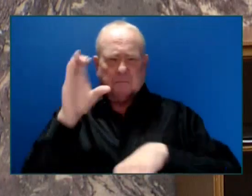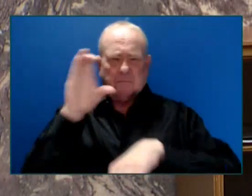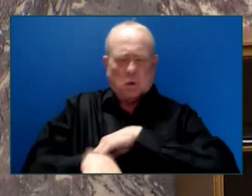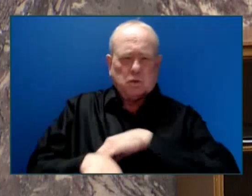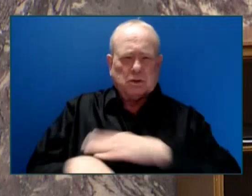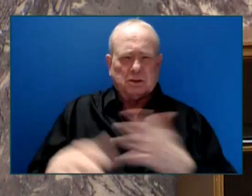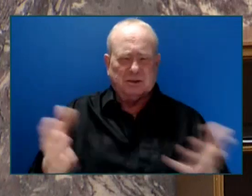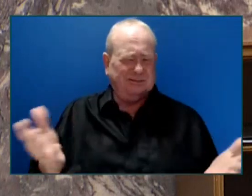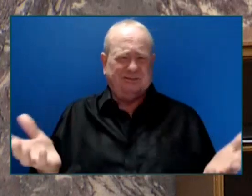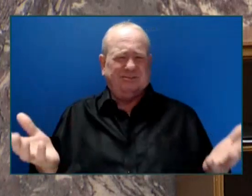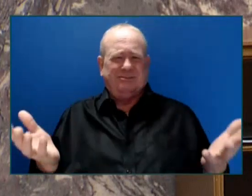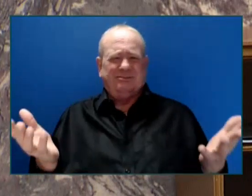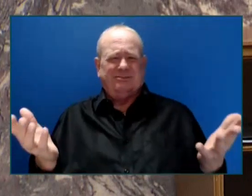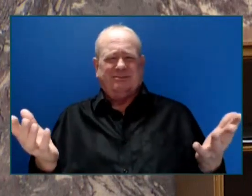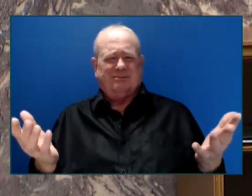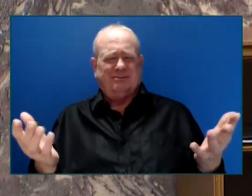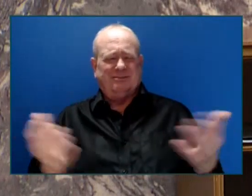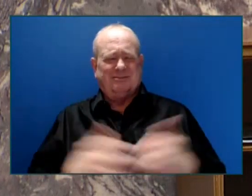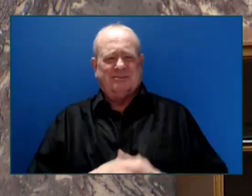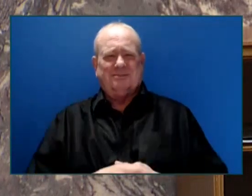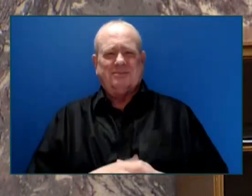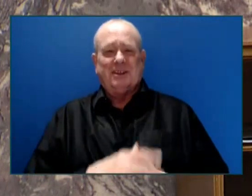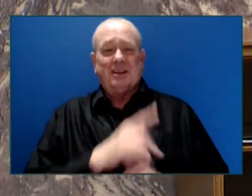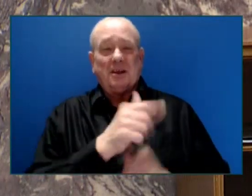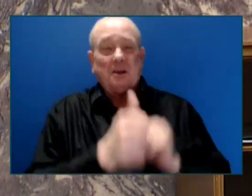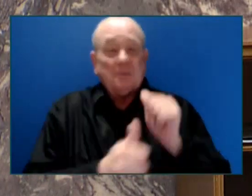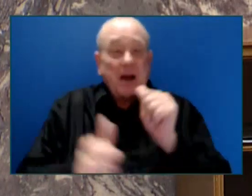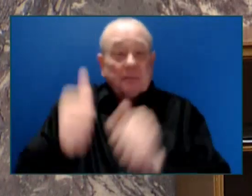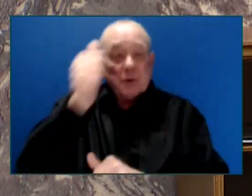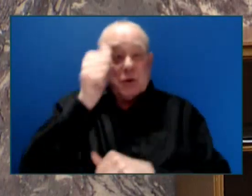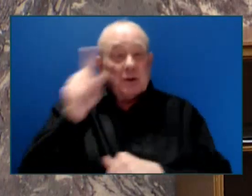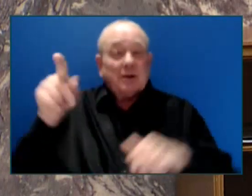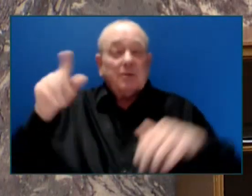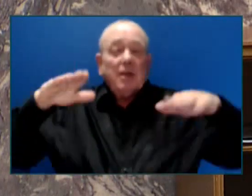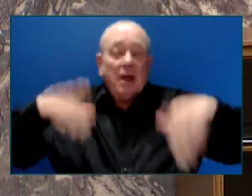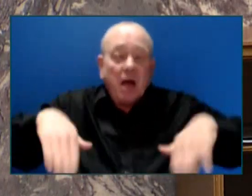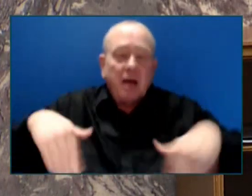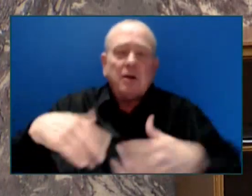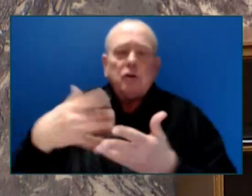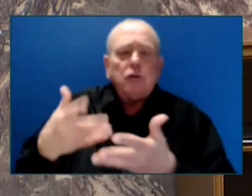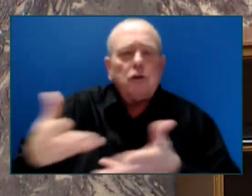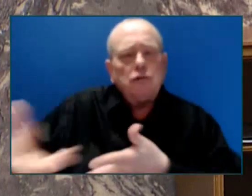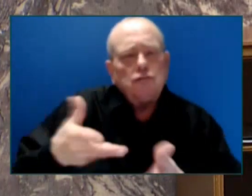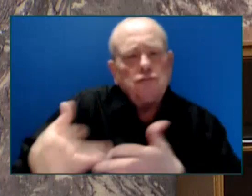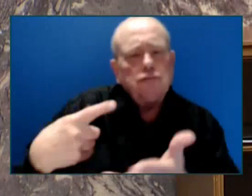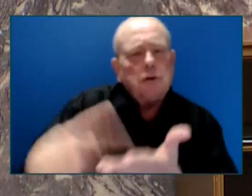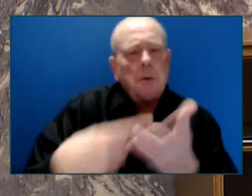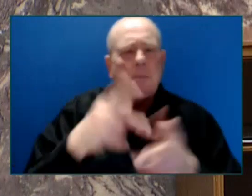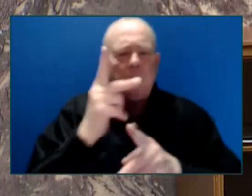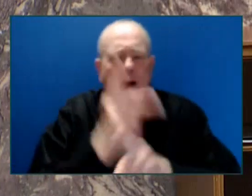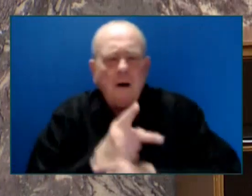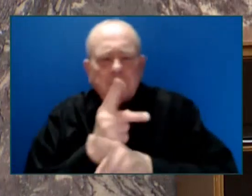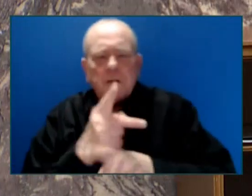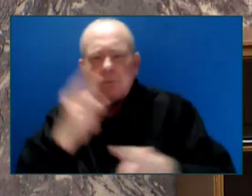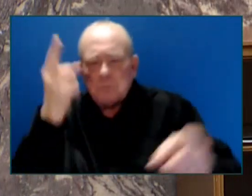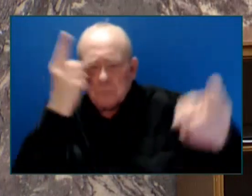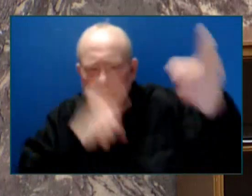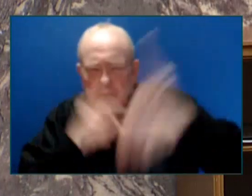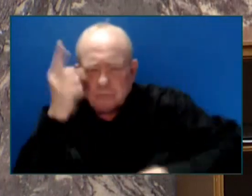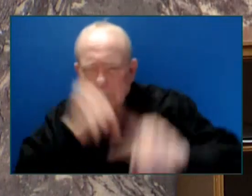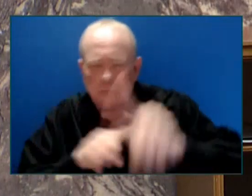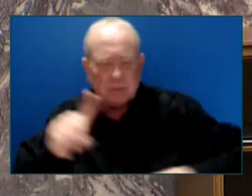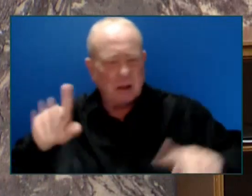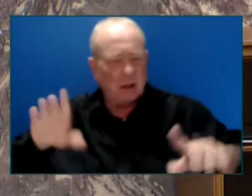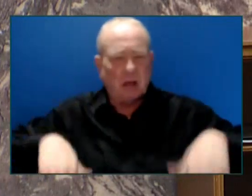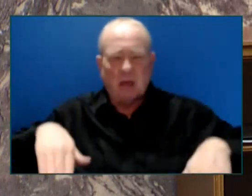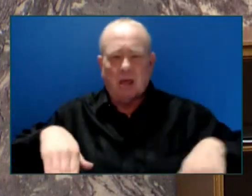This Premier has done none of those things on this back-of-envelope plan, and communities are already saying that infrastructure will